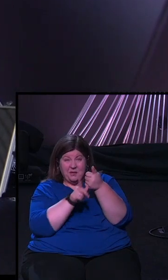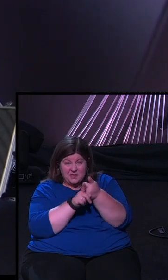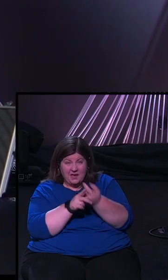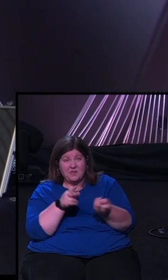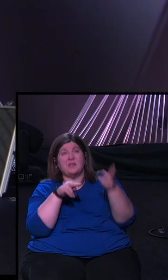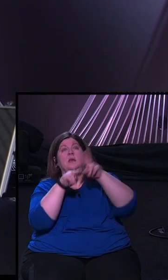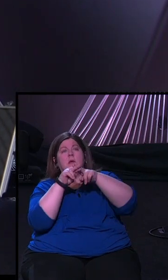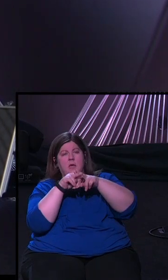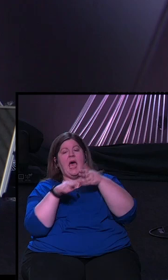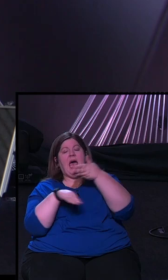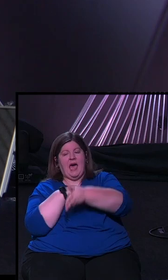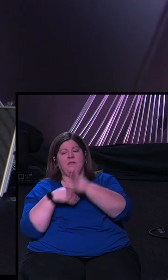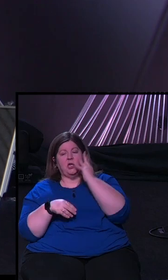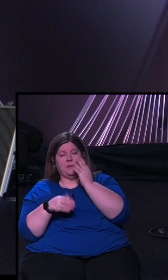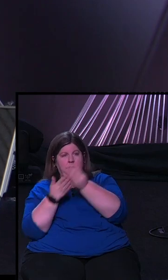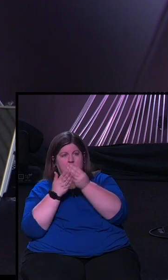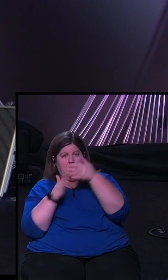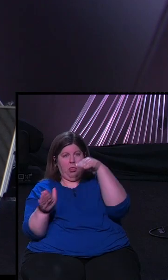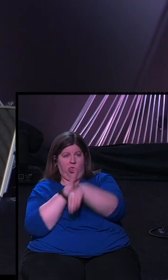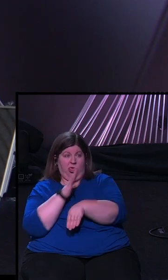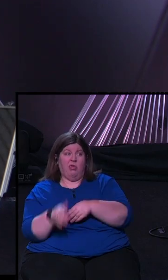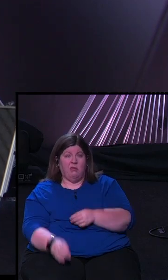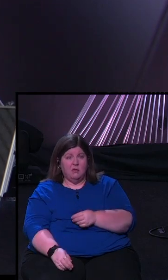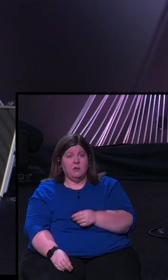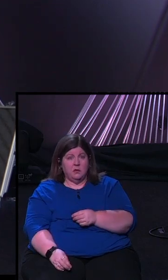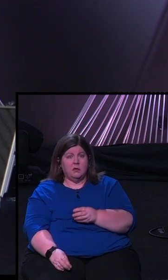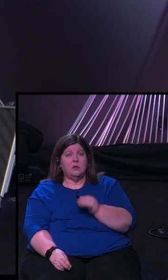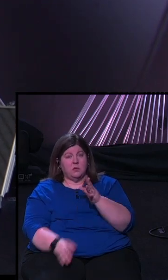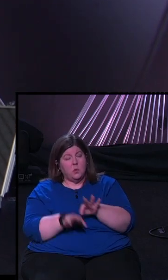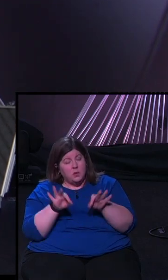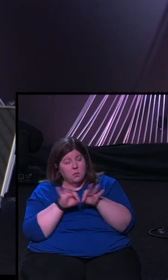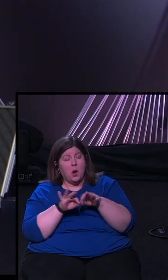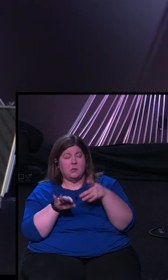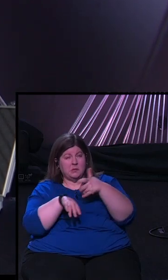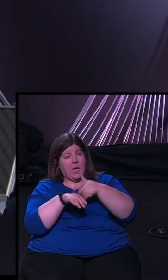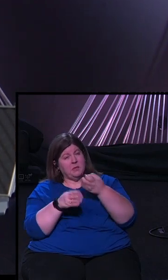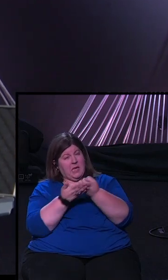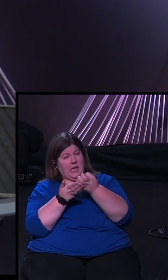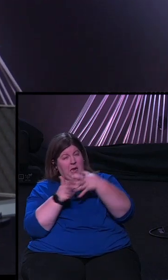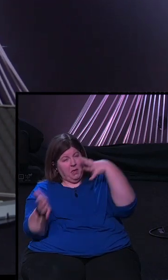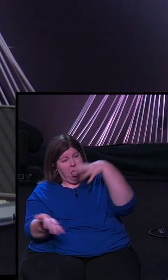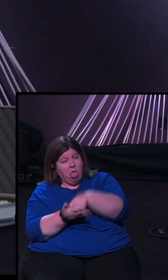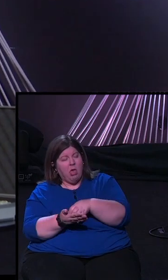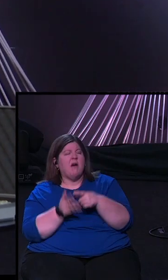financial crises in America. So if you look at significant crashes, like 2008. Suicide rates go